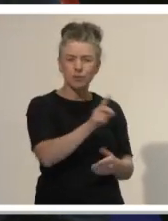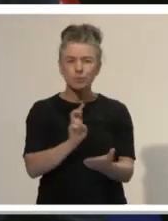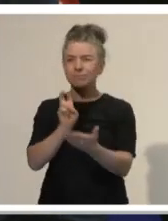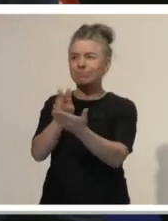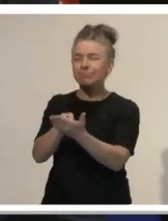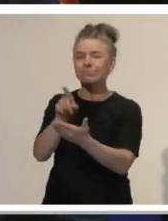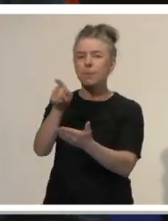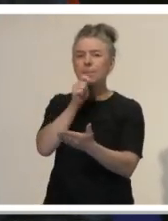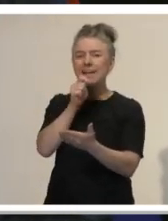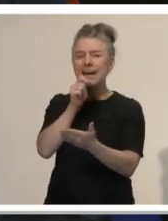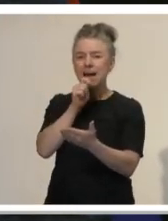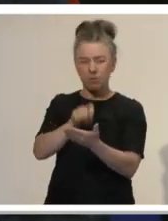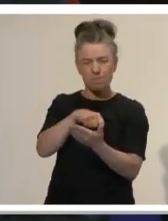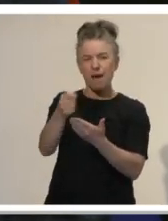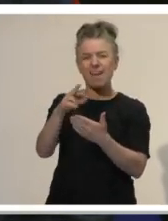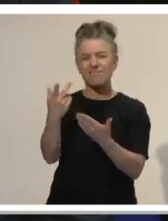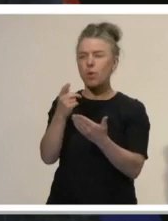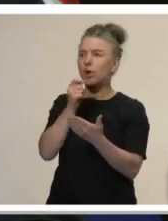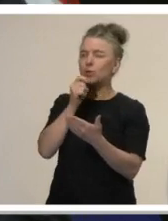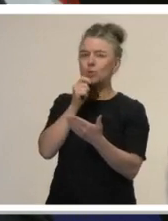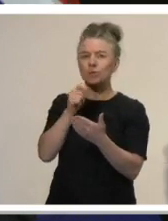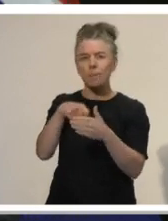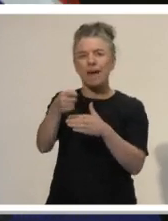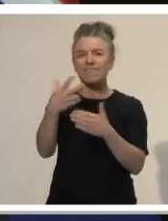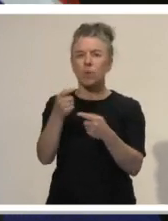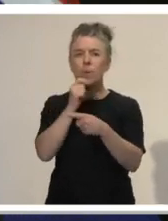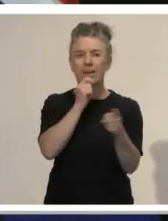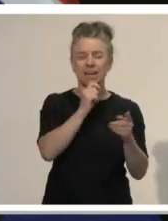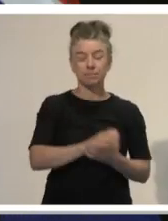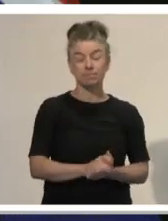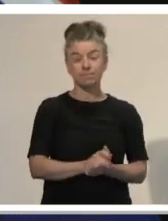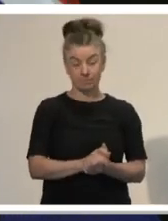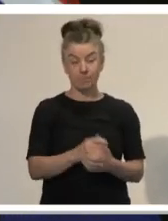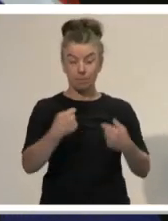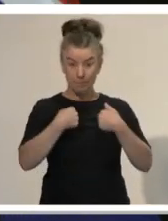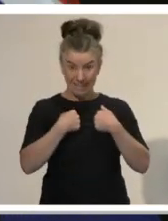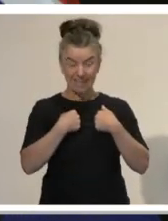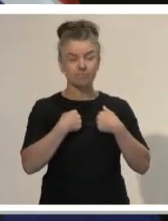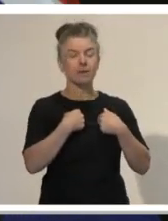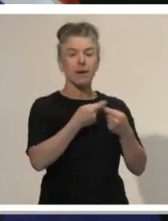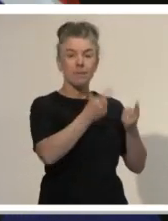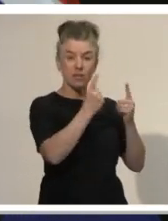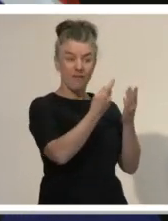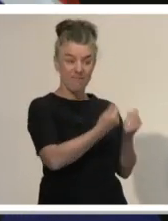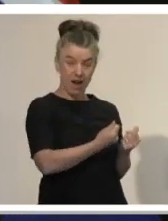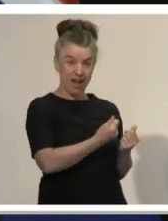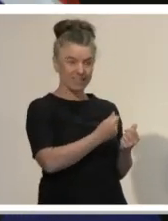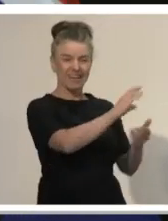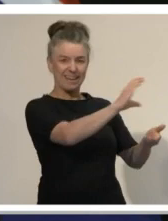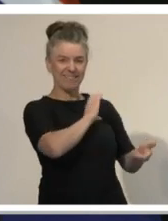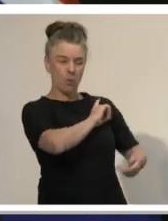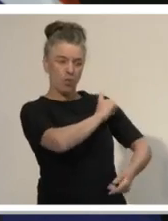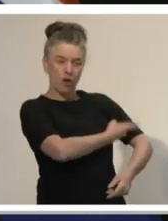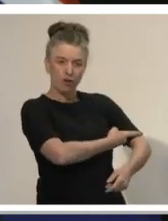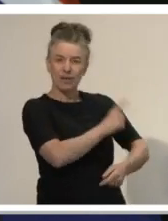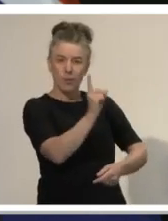media subscriptions. There's also a delegated authority for me and the Minister of Finance to approve targeted assistance on the